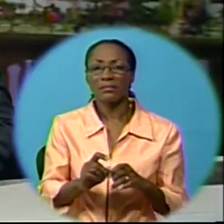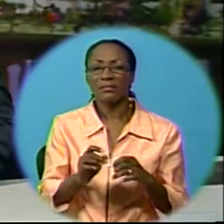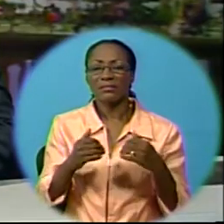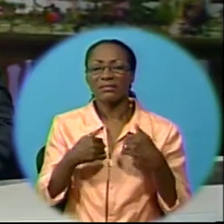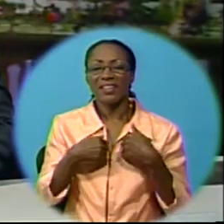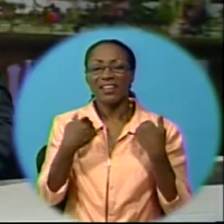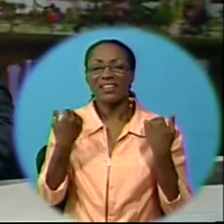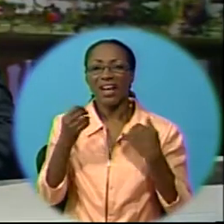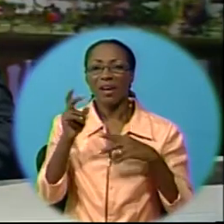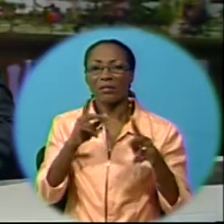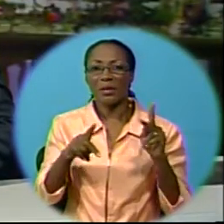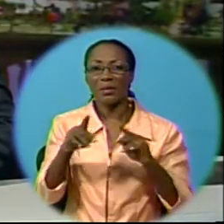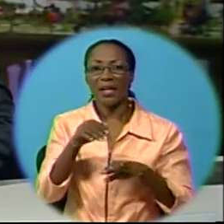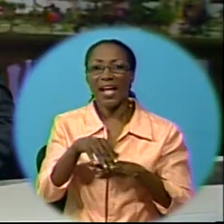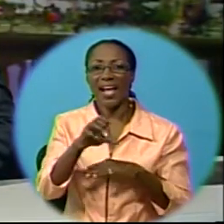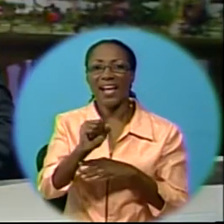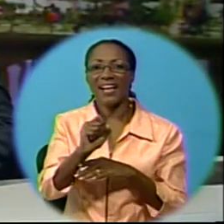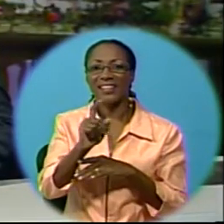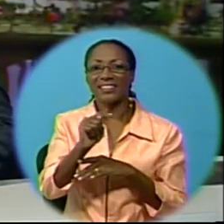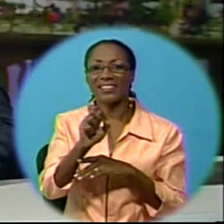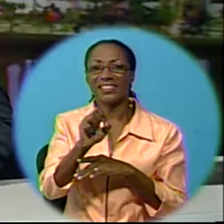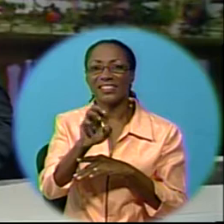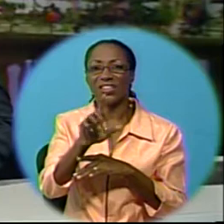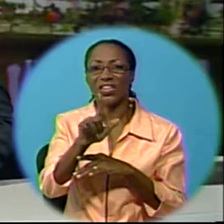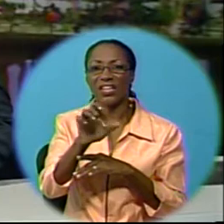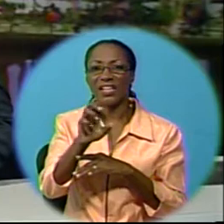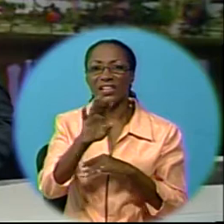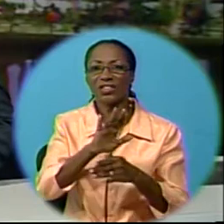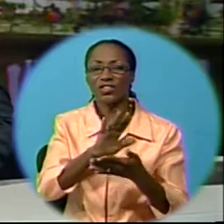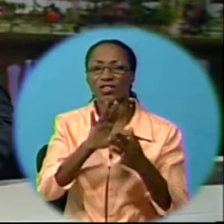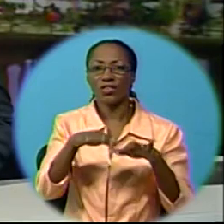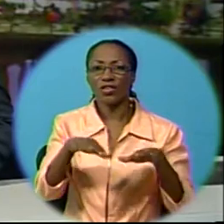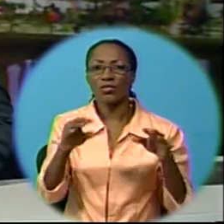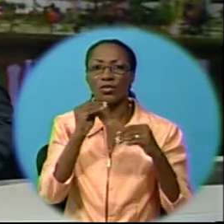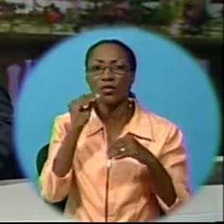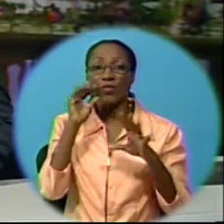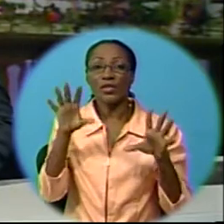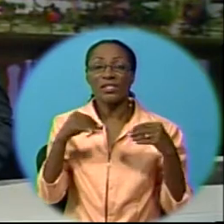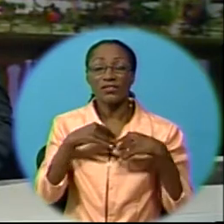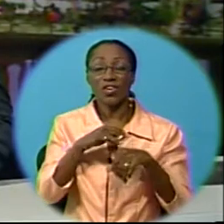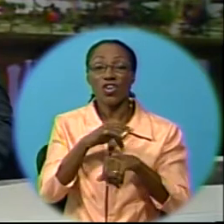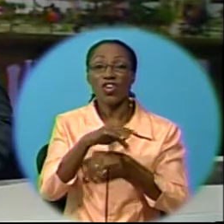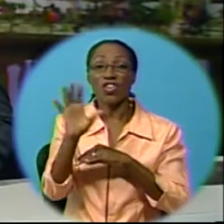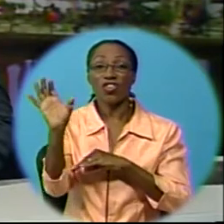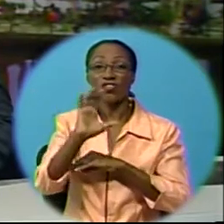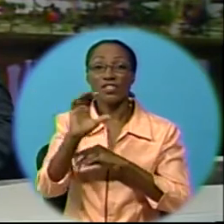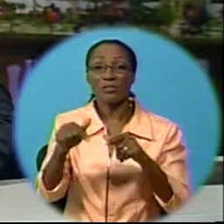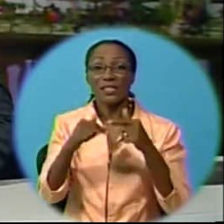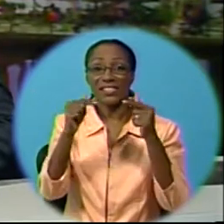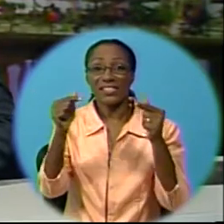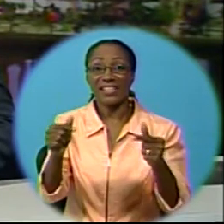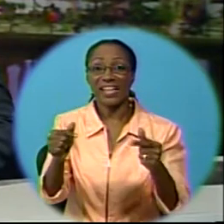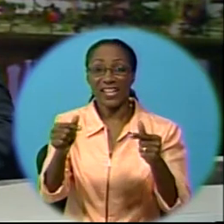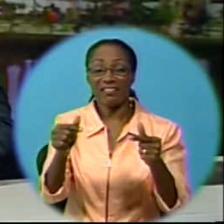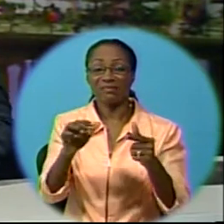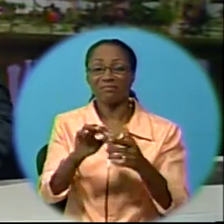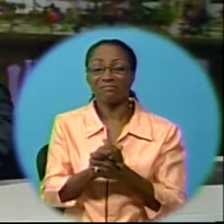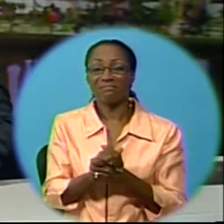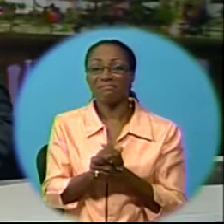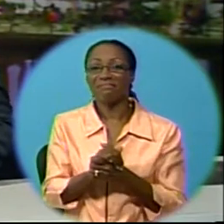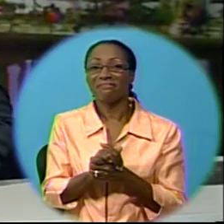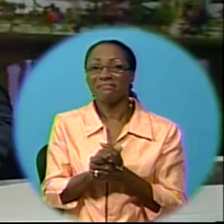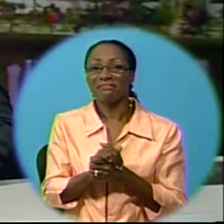Meanwhile, young people at the Sterling Children's Home have received an early Christmas gift in the form of holiday hampers.